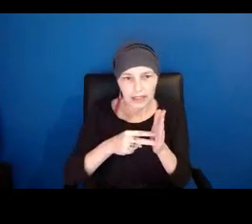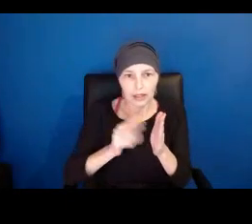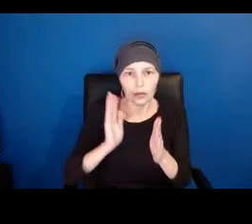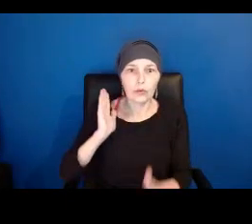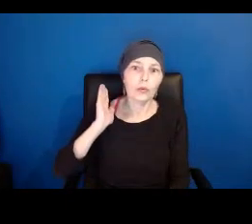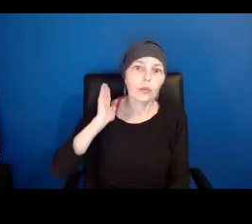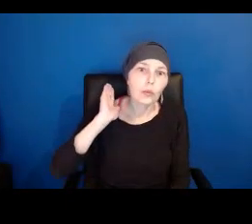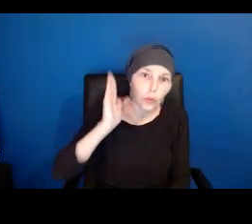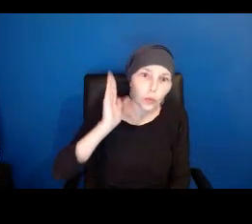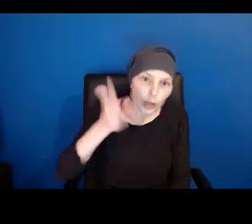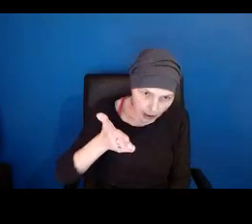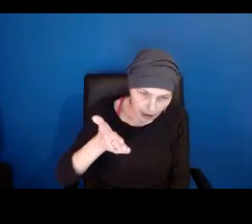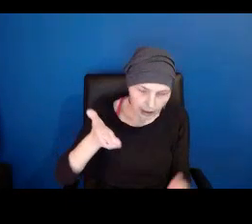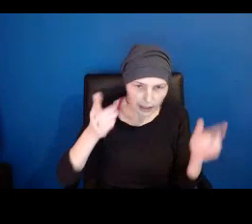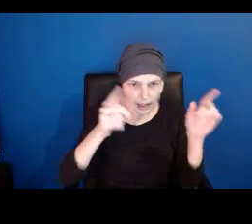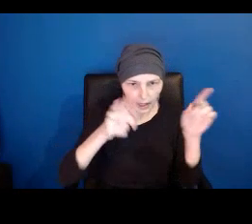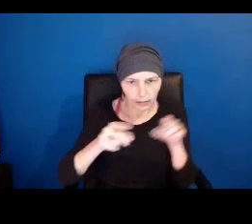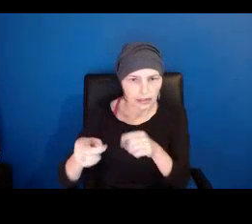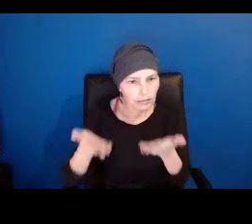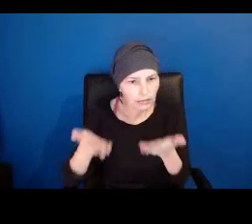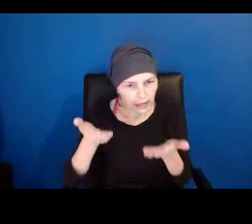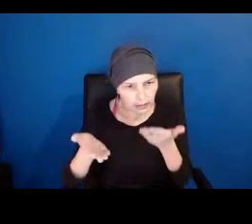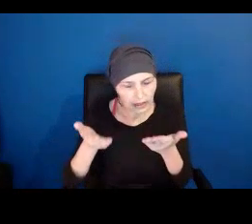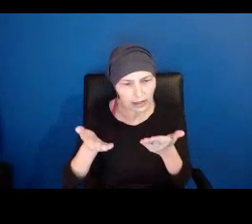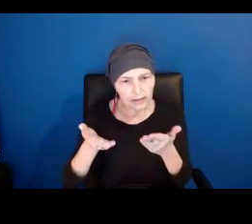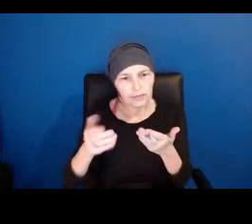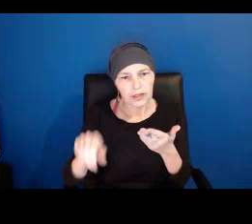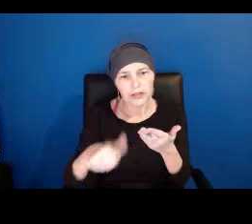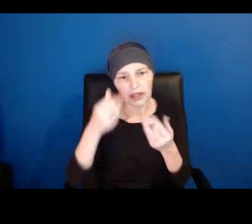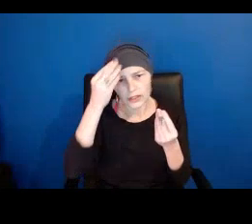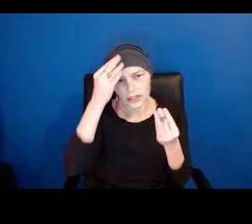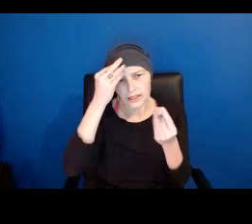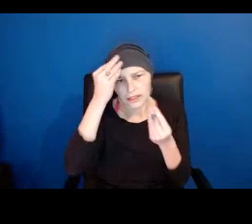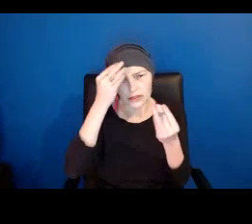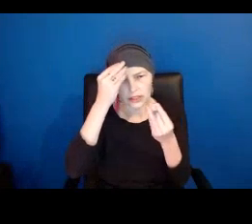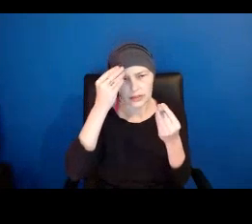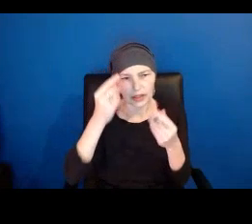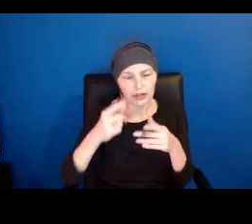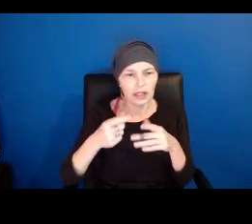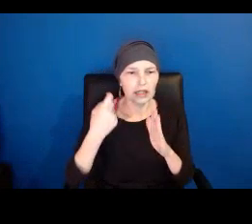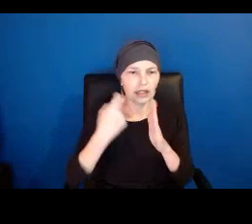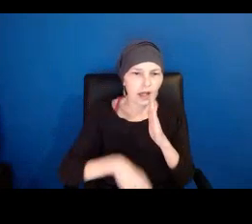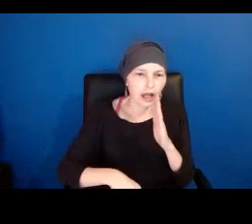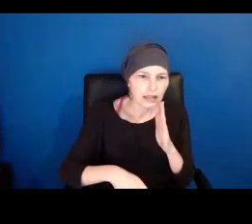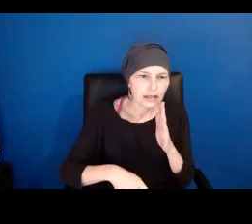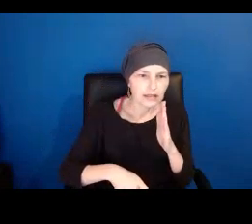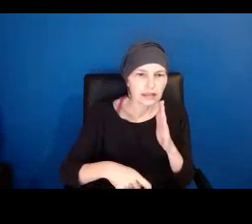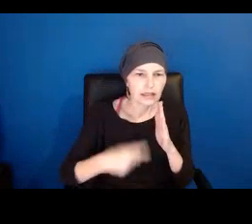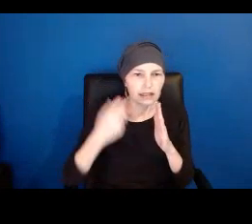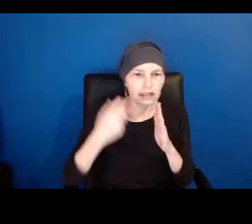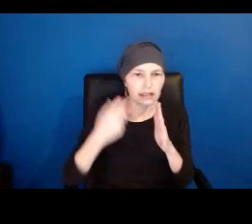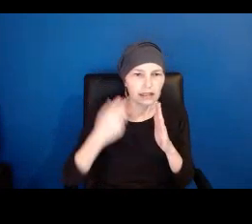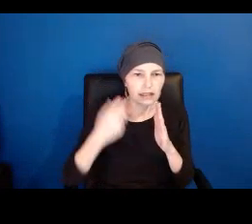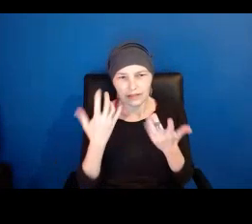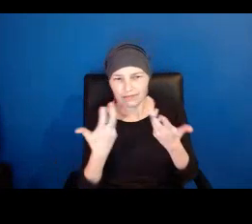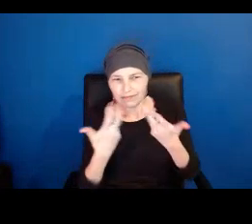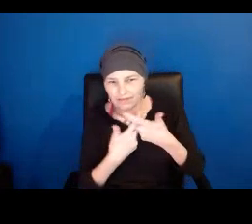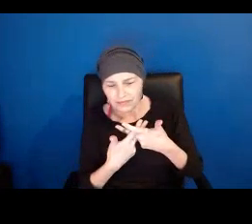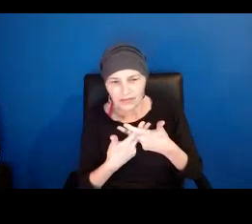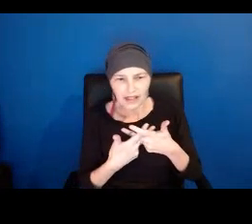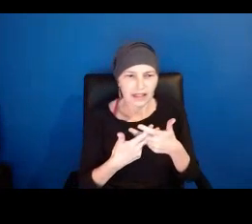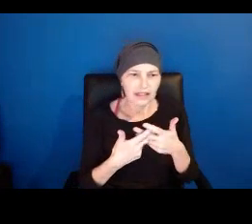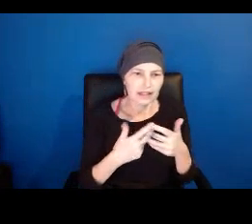areas. There are the additional considerations around cost effectiveness and consent that will weigh into where